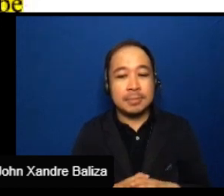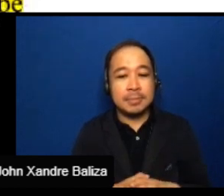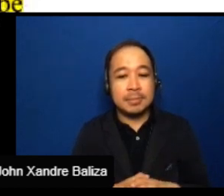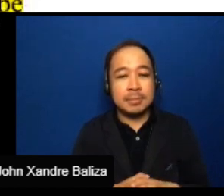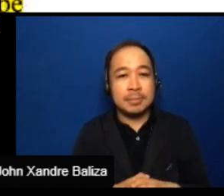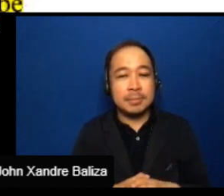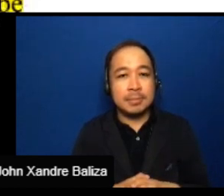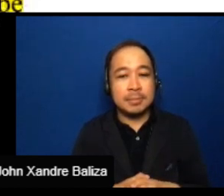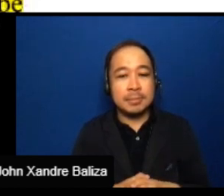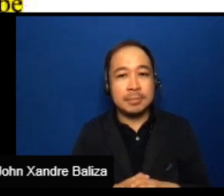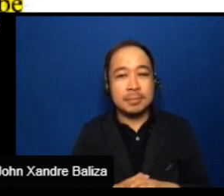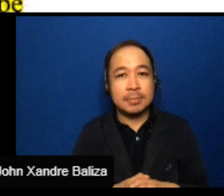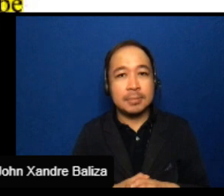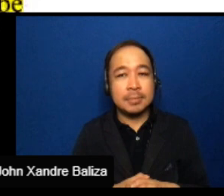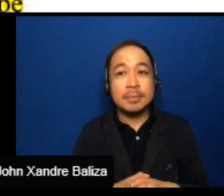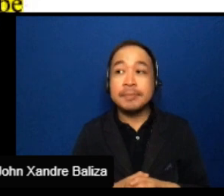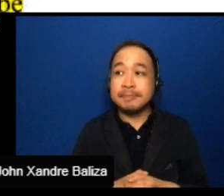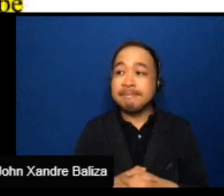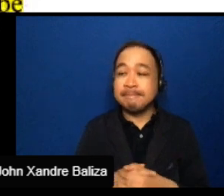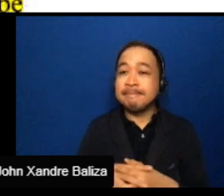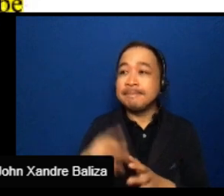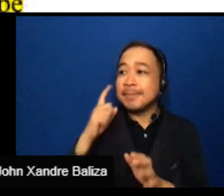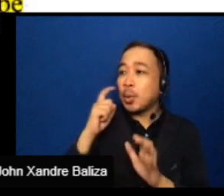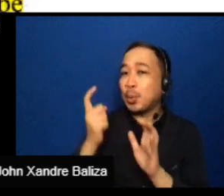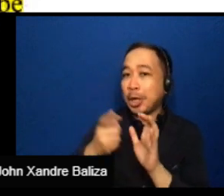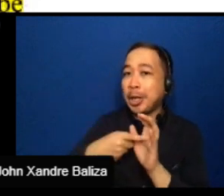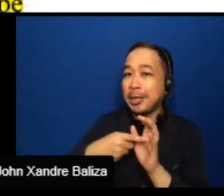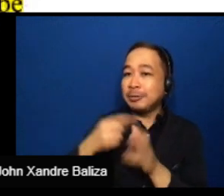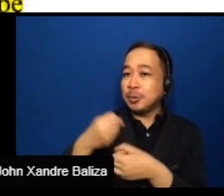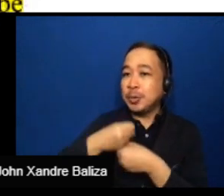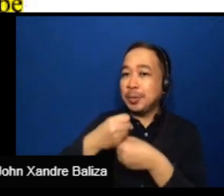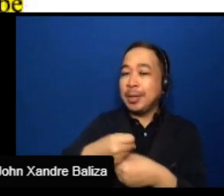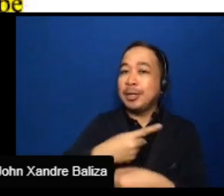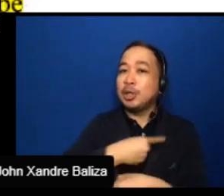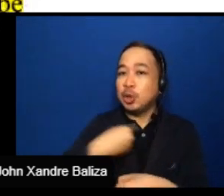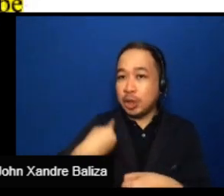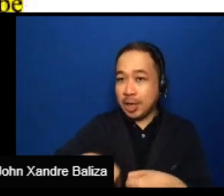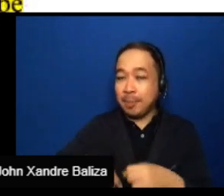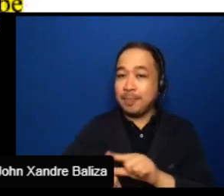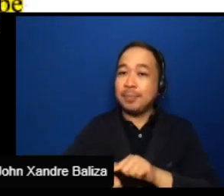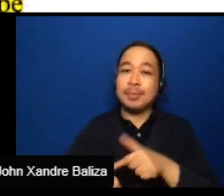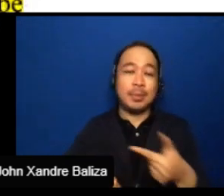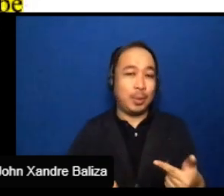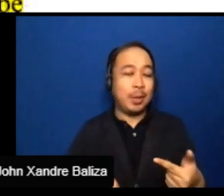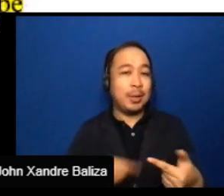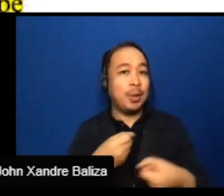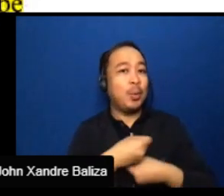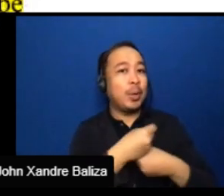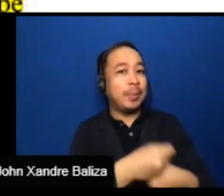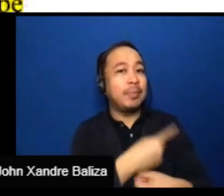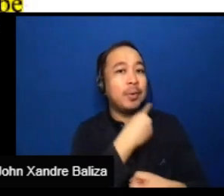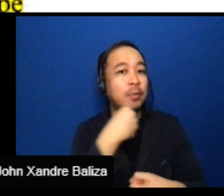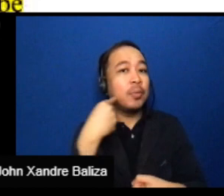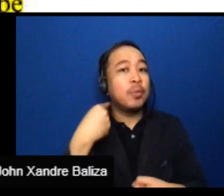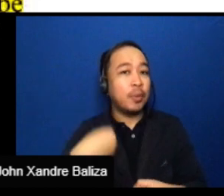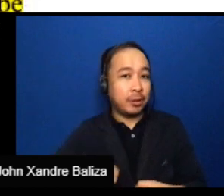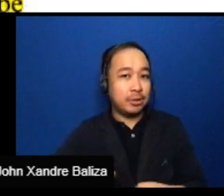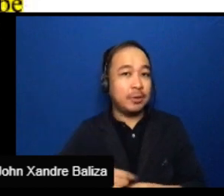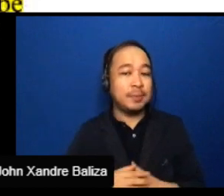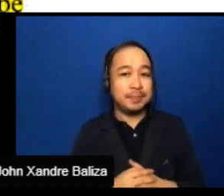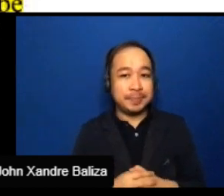action. I recognize the distinguished delegation of China, followed by the distinguished delegation of the Russian Federation.